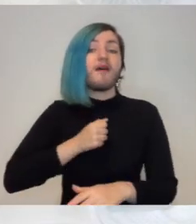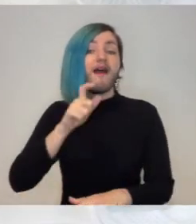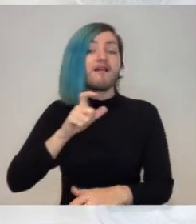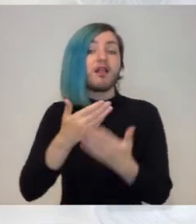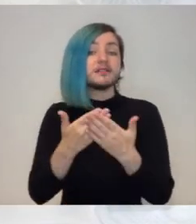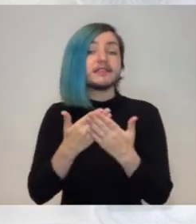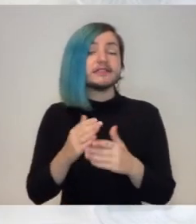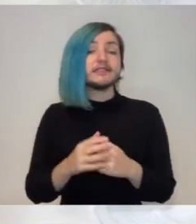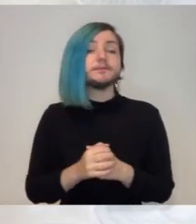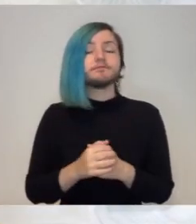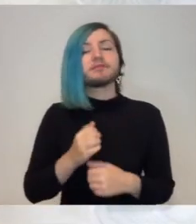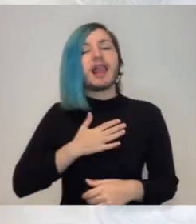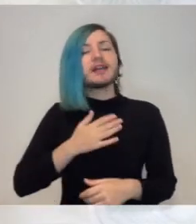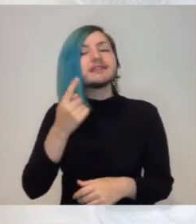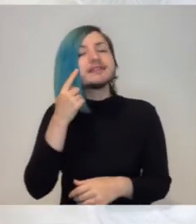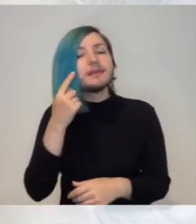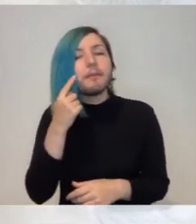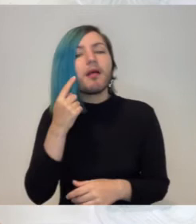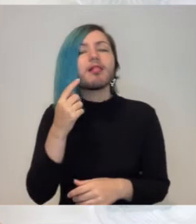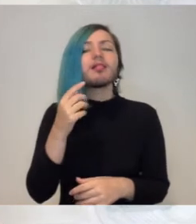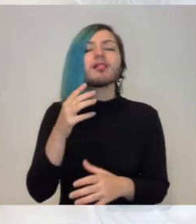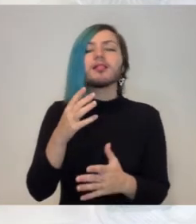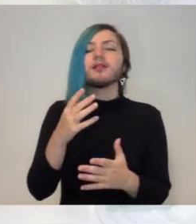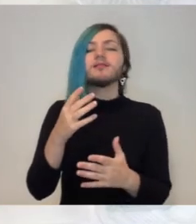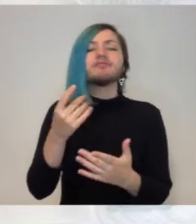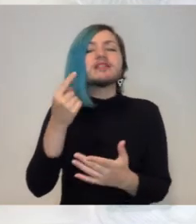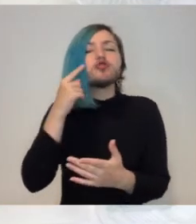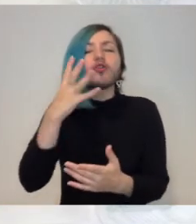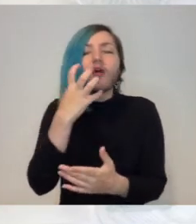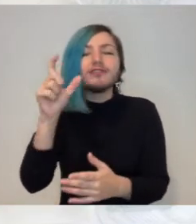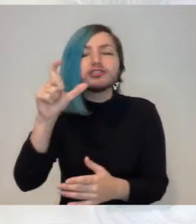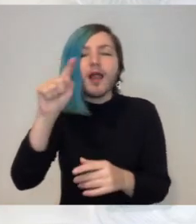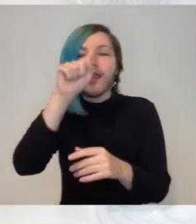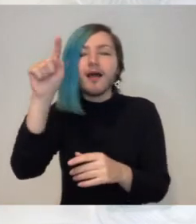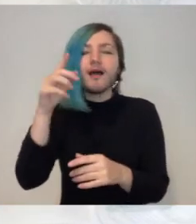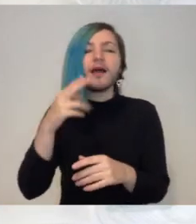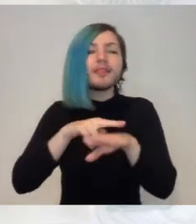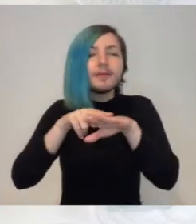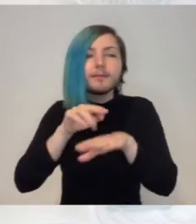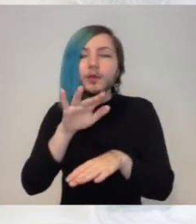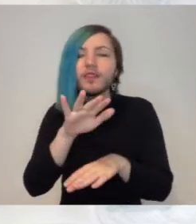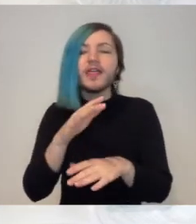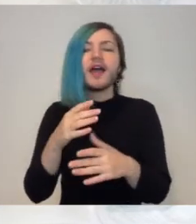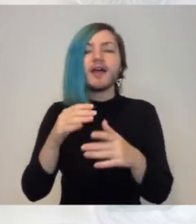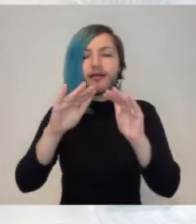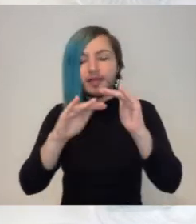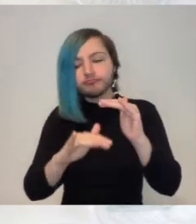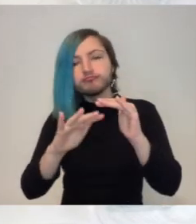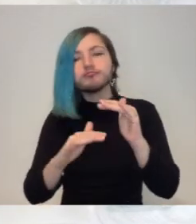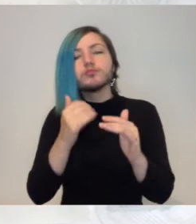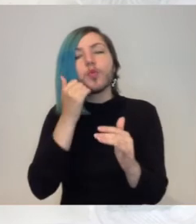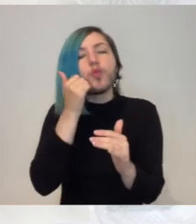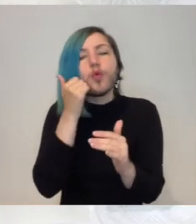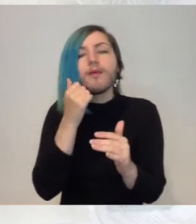like the simplicity of it. I like the soft orange and blue that's coming through with this warmer, earthier sort